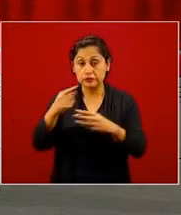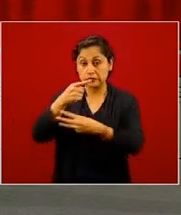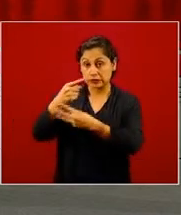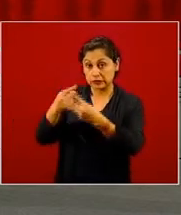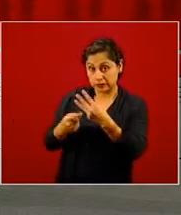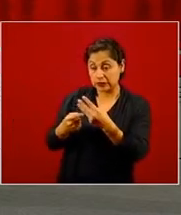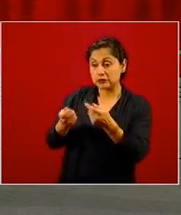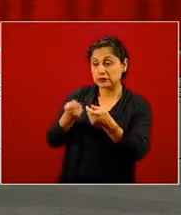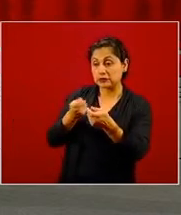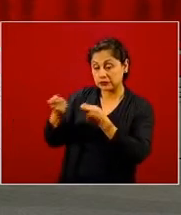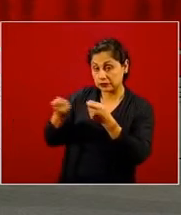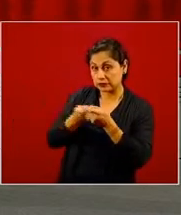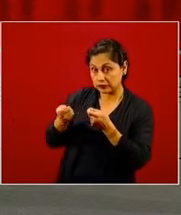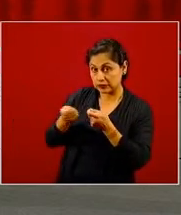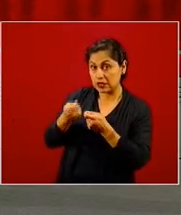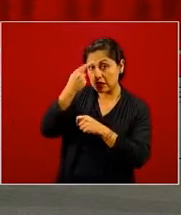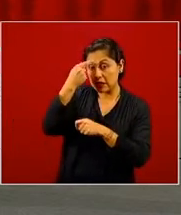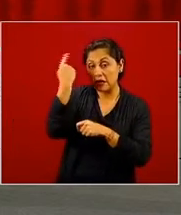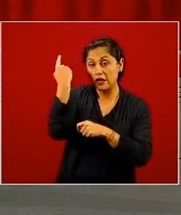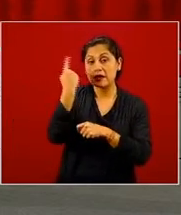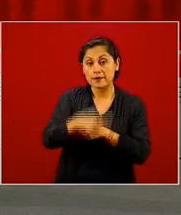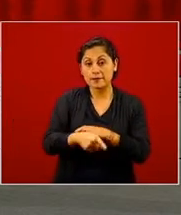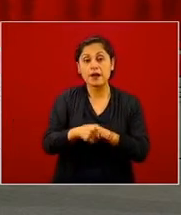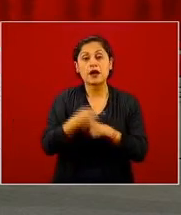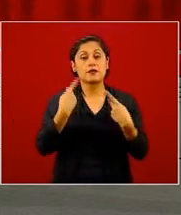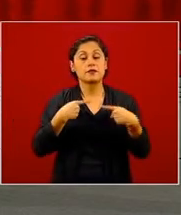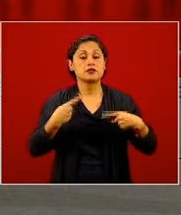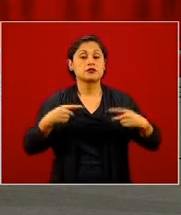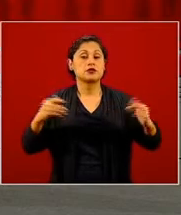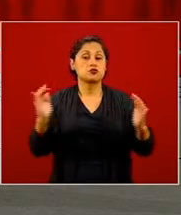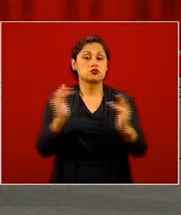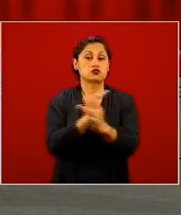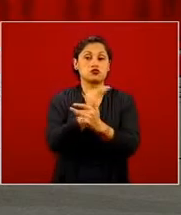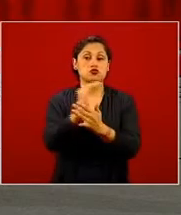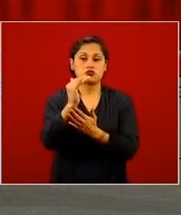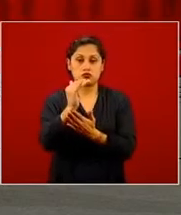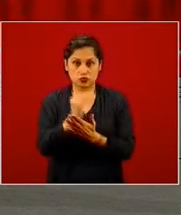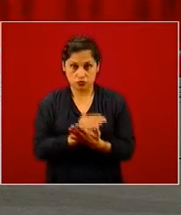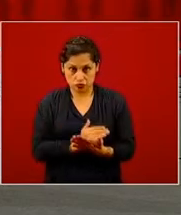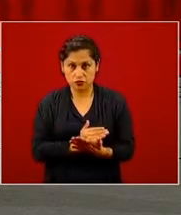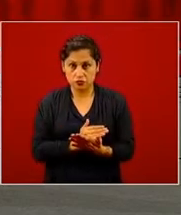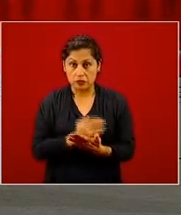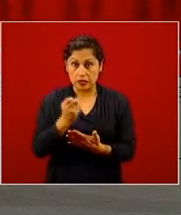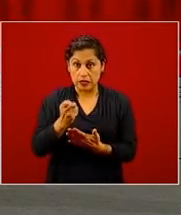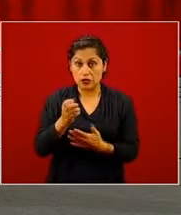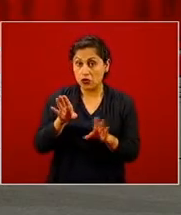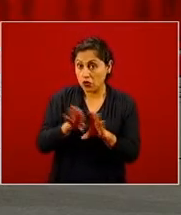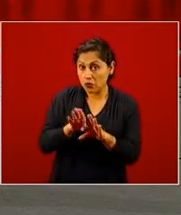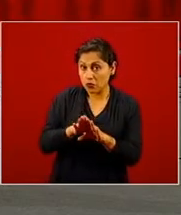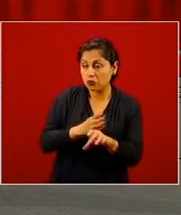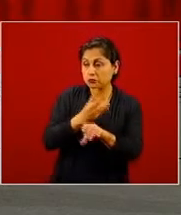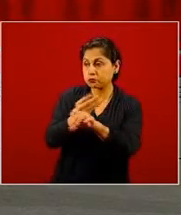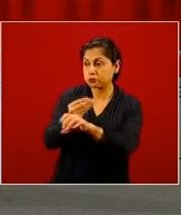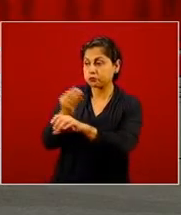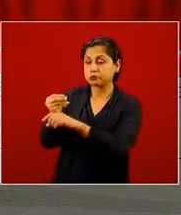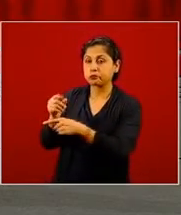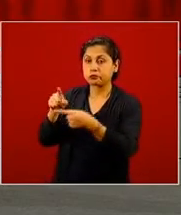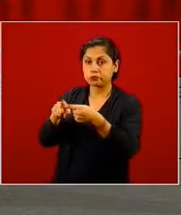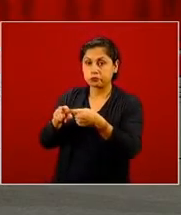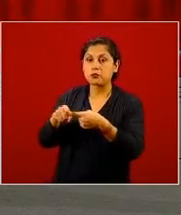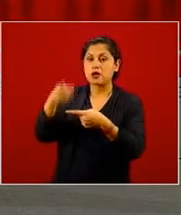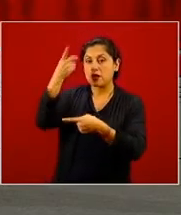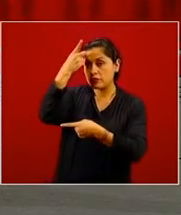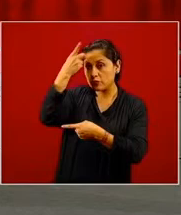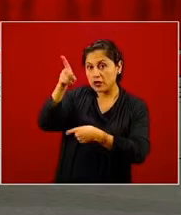spaces, schools, and jobs. So what we do is to reduce